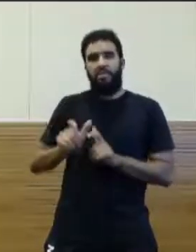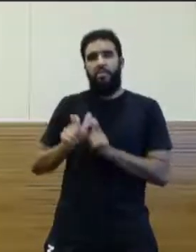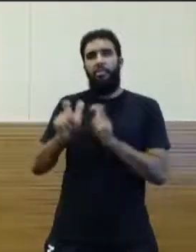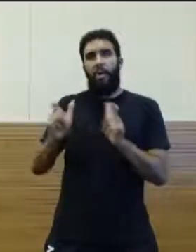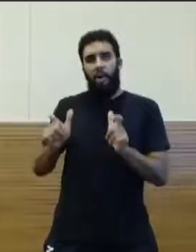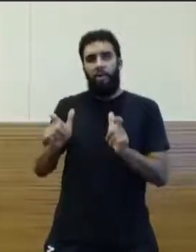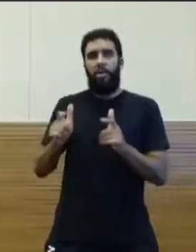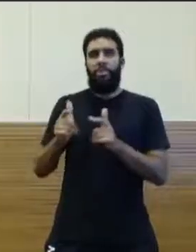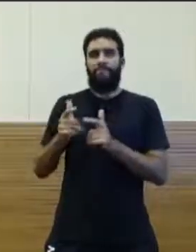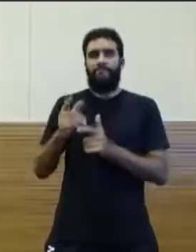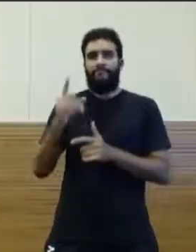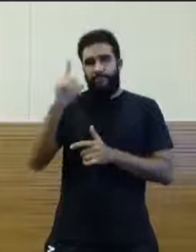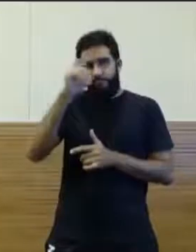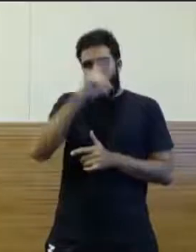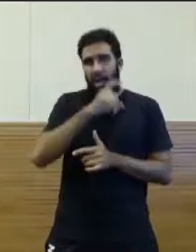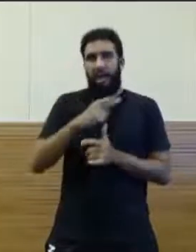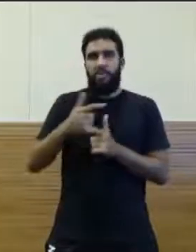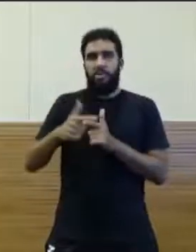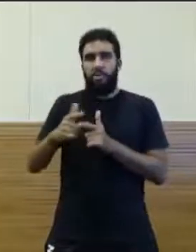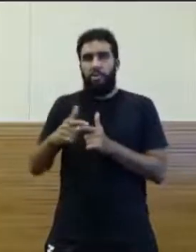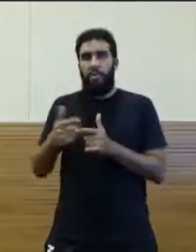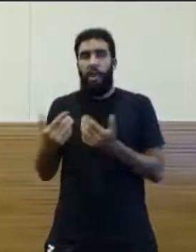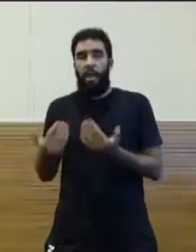homes had